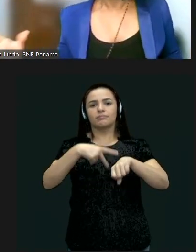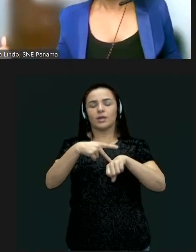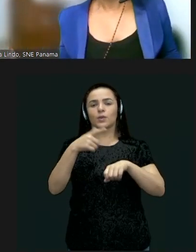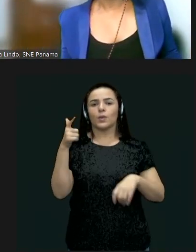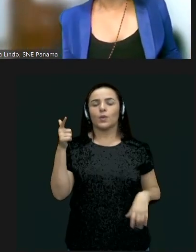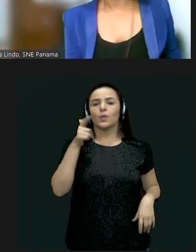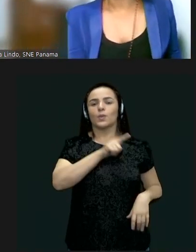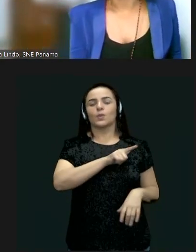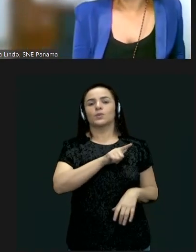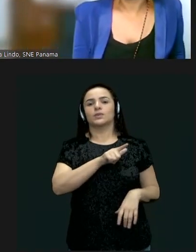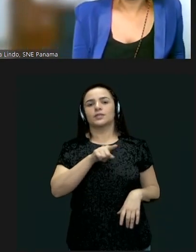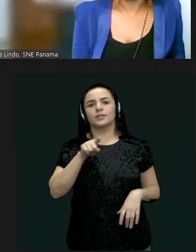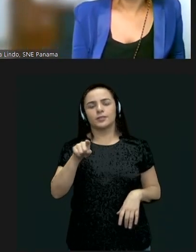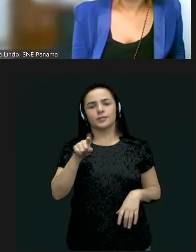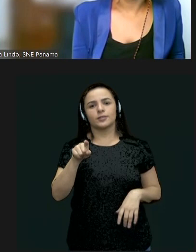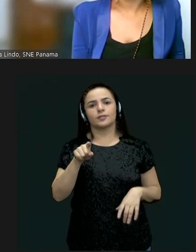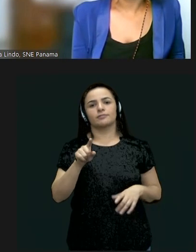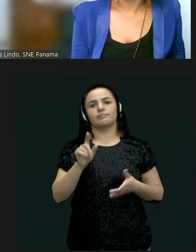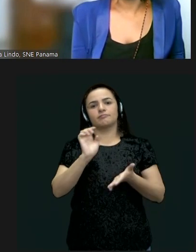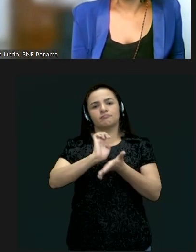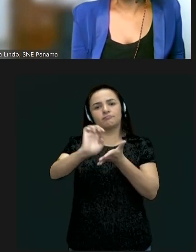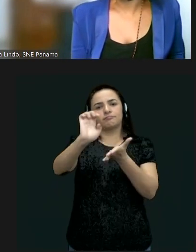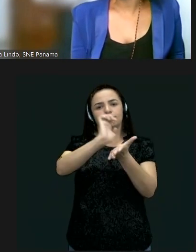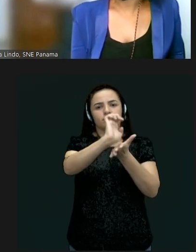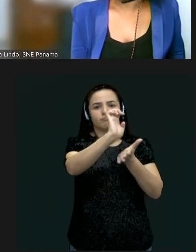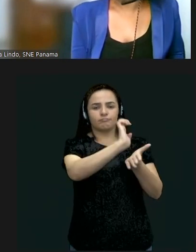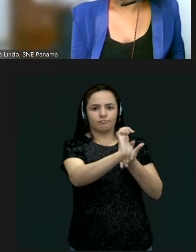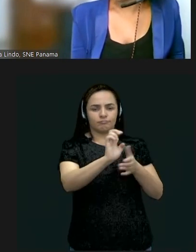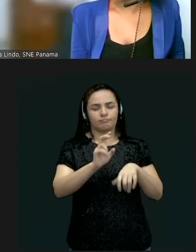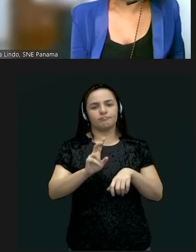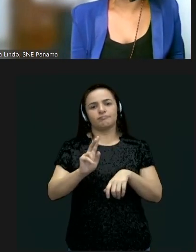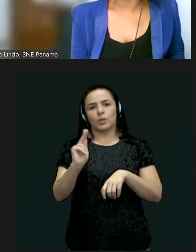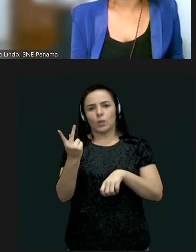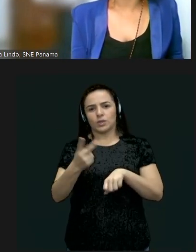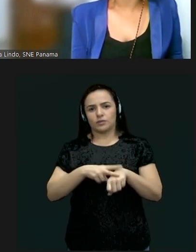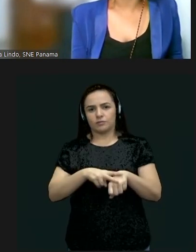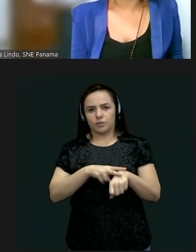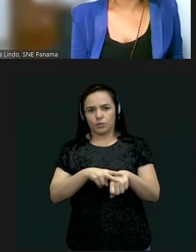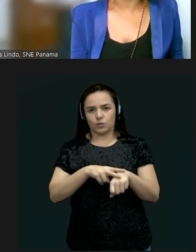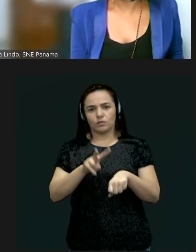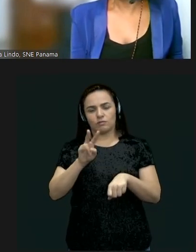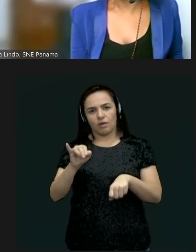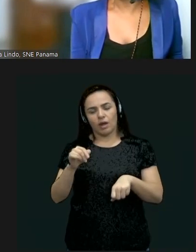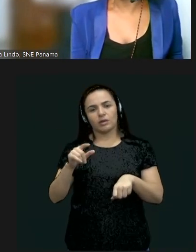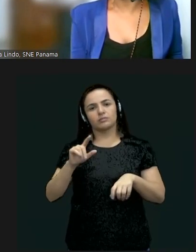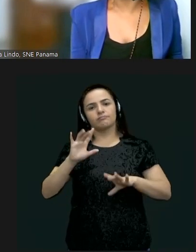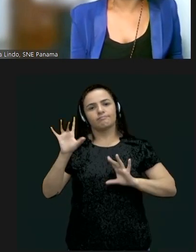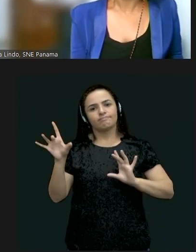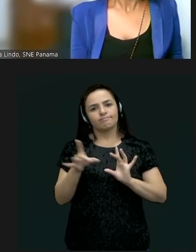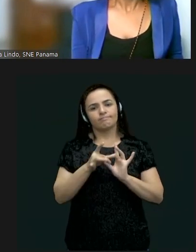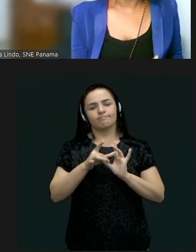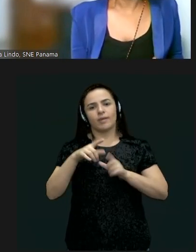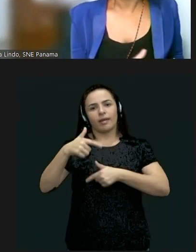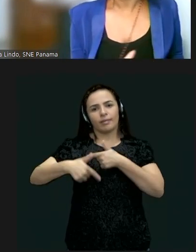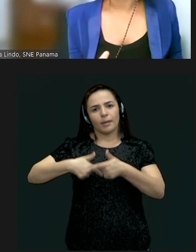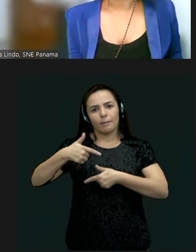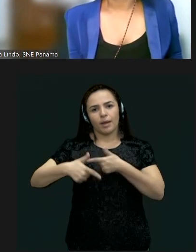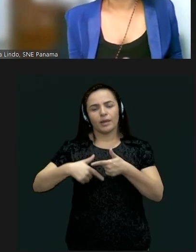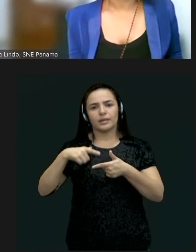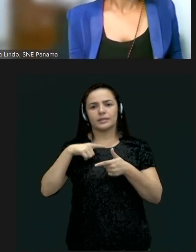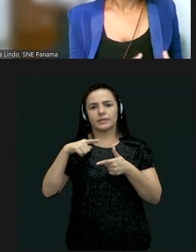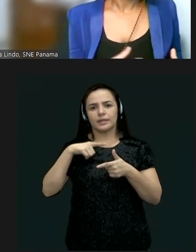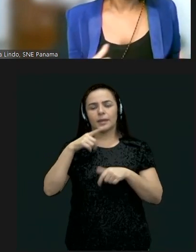the green hydrogen market. While doing so, also working together hand by hand with the Latin American